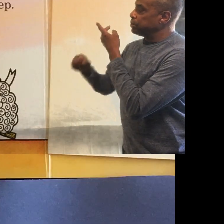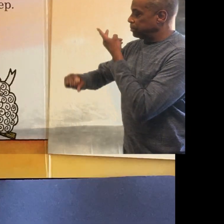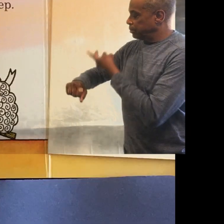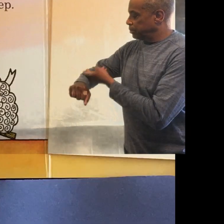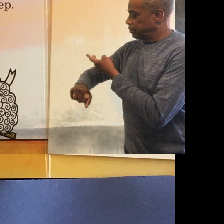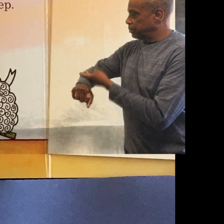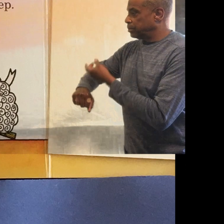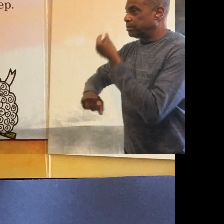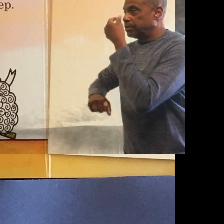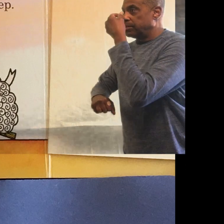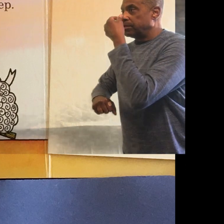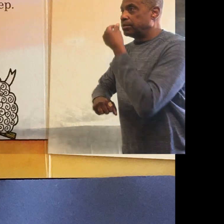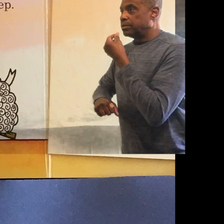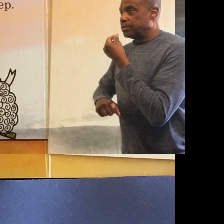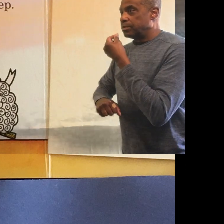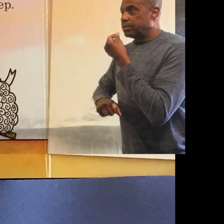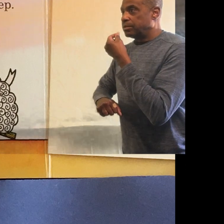Here is the Thin Sheep.